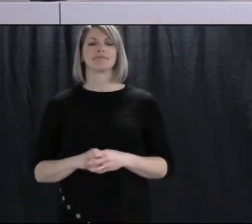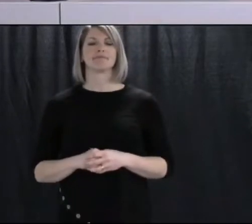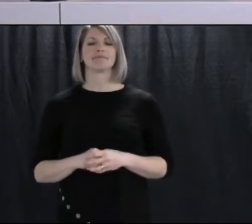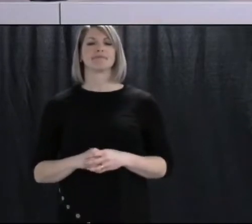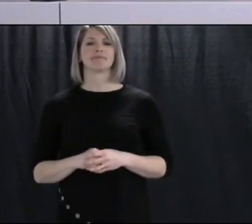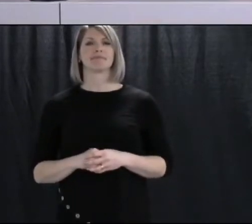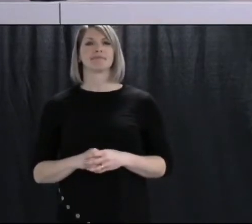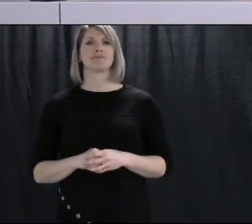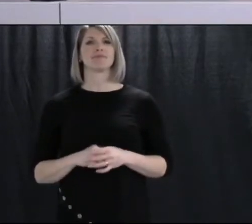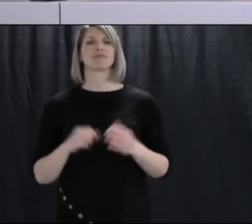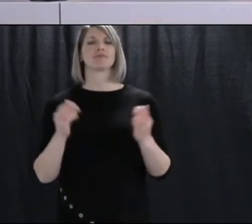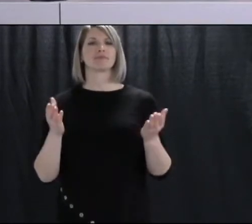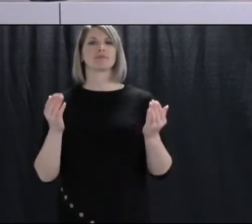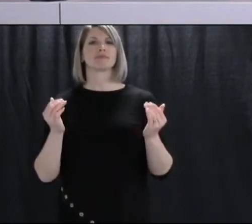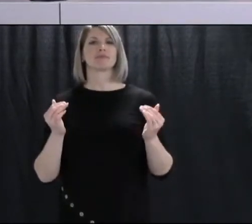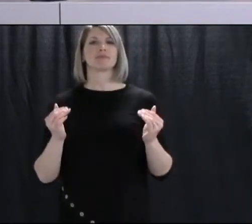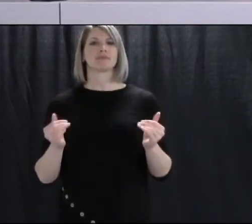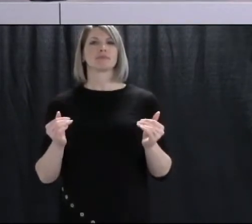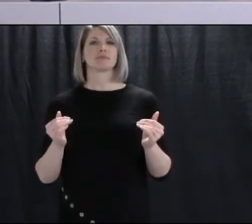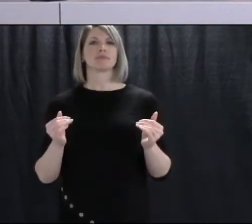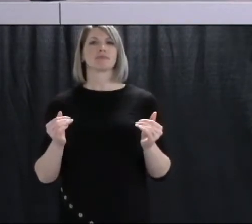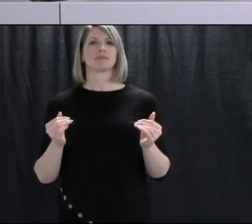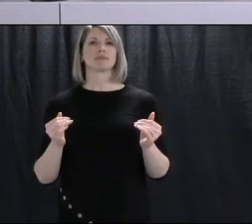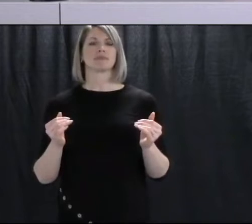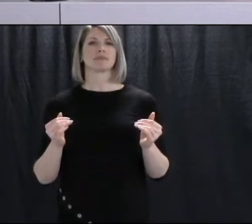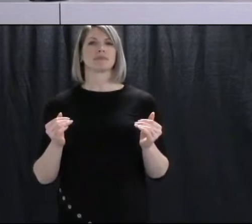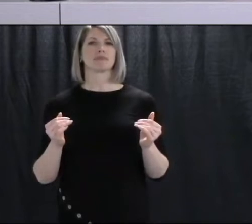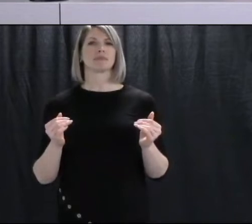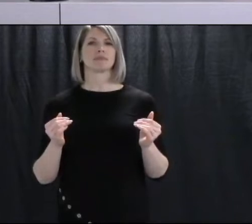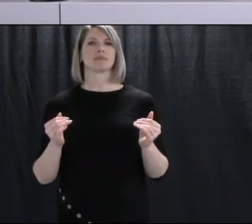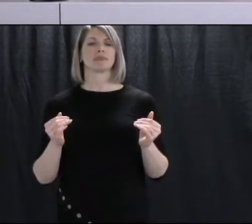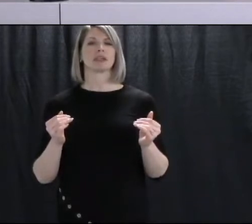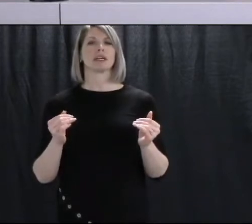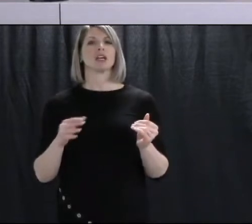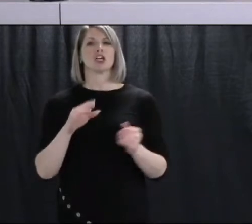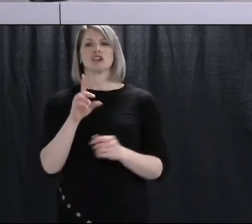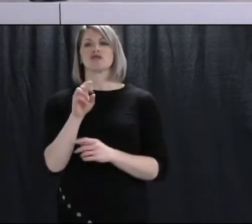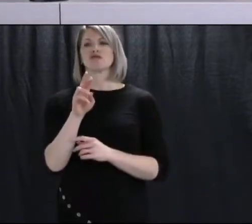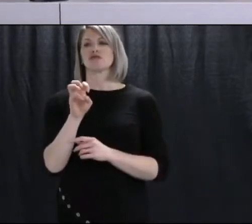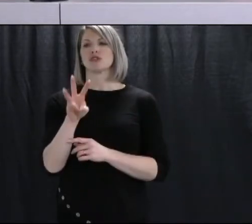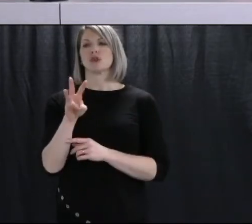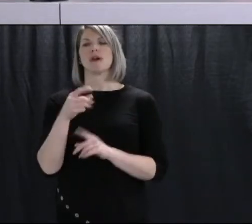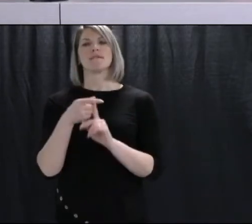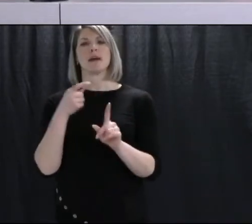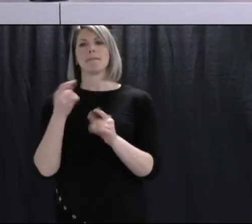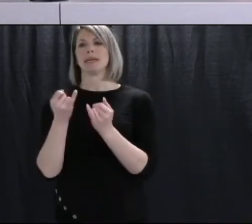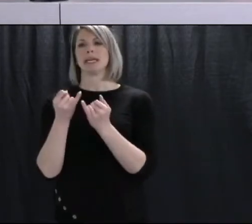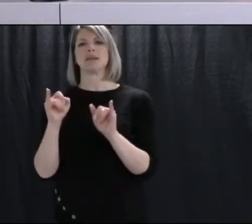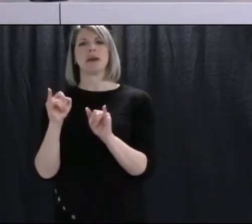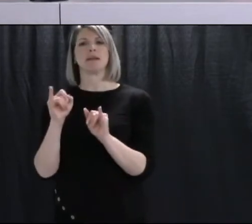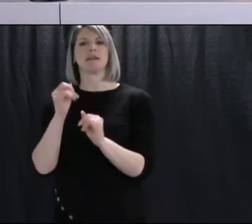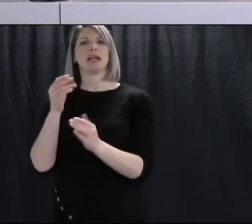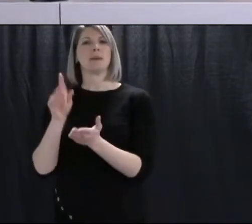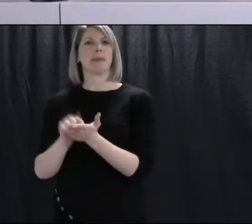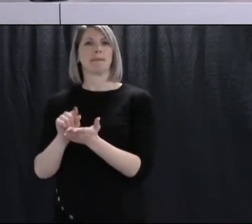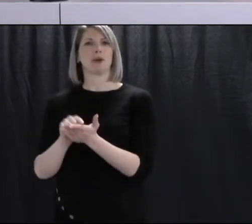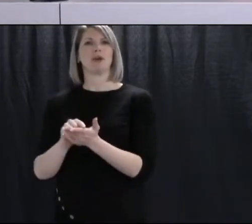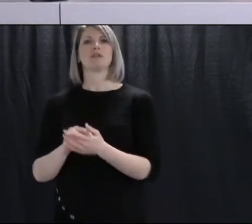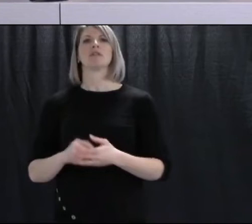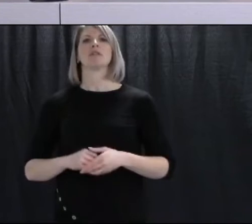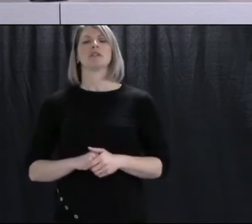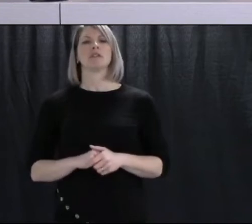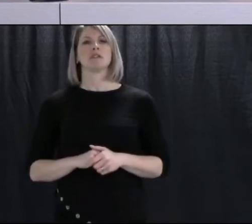Thank you. The next question is from Drew Brown from The Independent. Please go ahead. Hi. I was